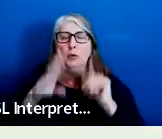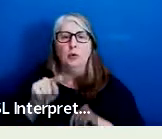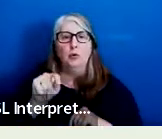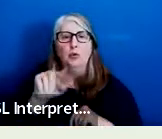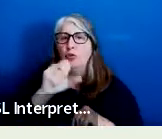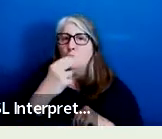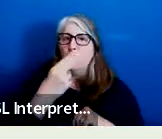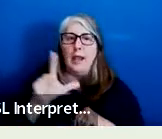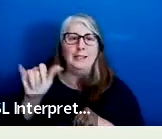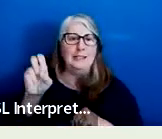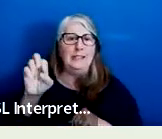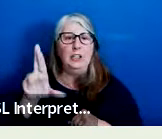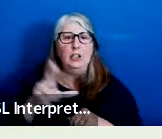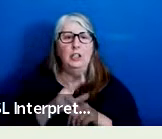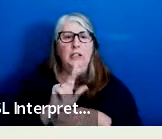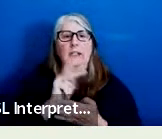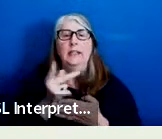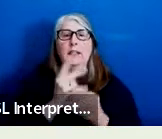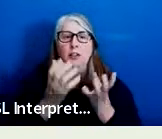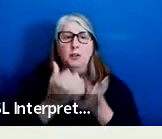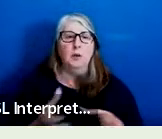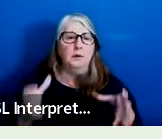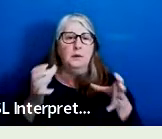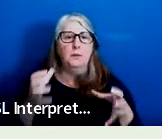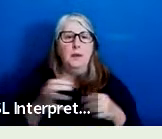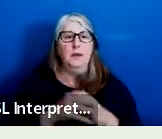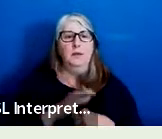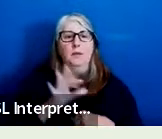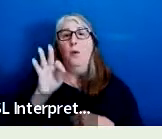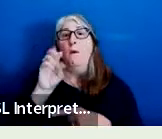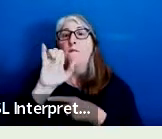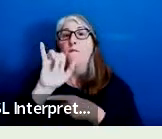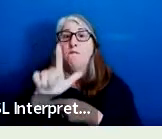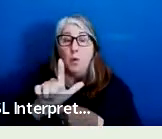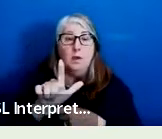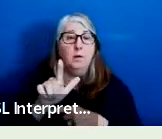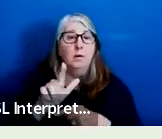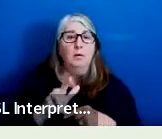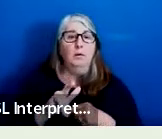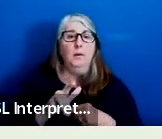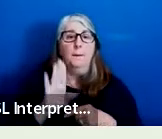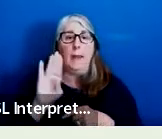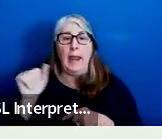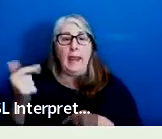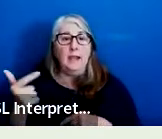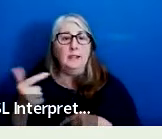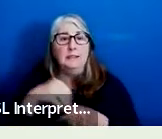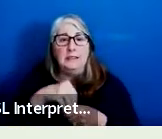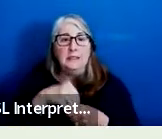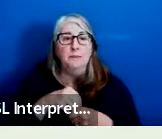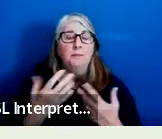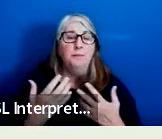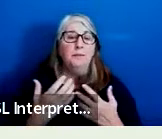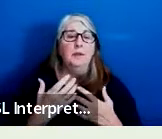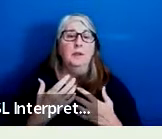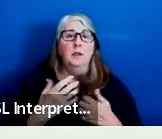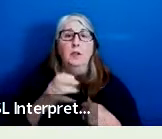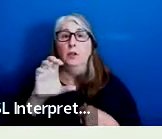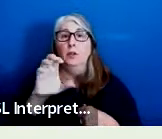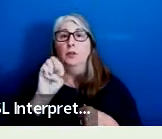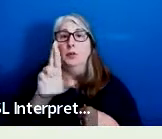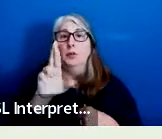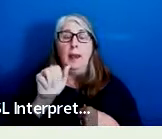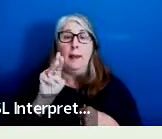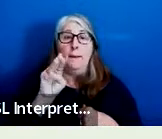pans, foil-backed or plastic-backed paper bags, and ceramic dishes